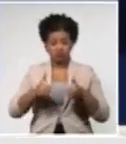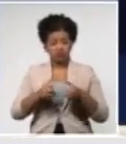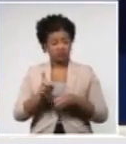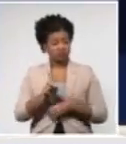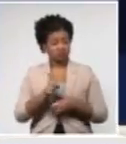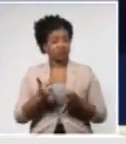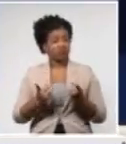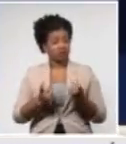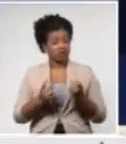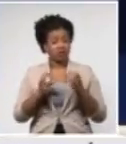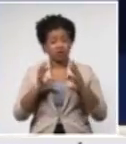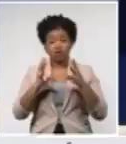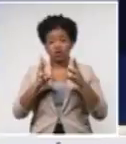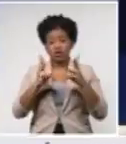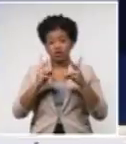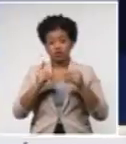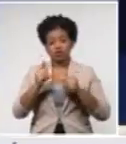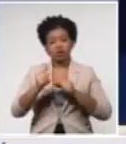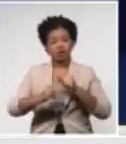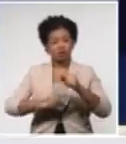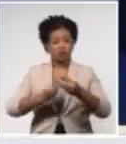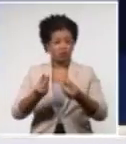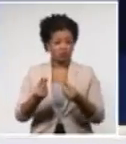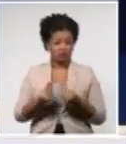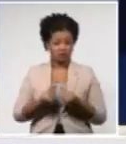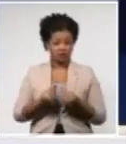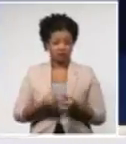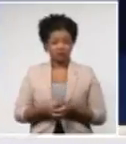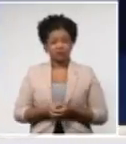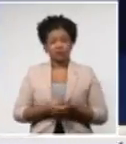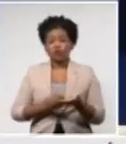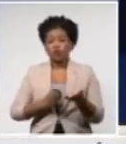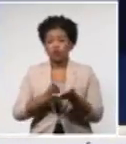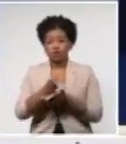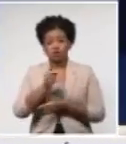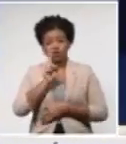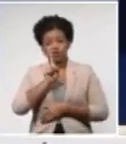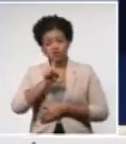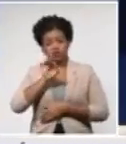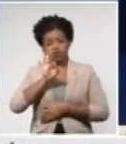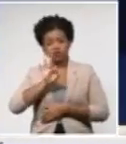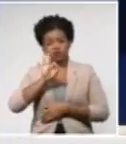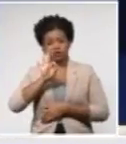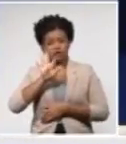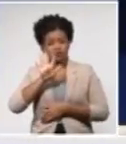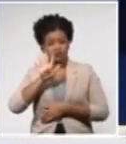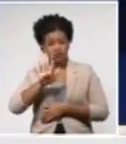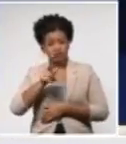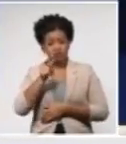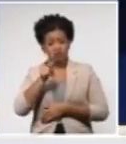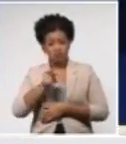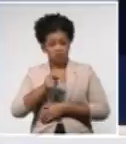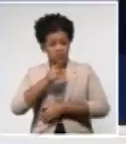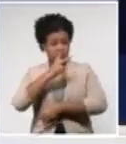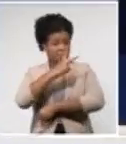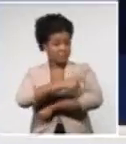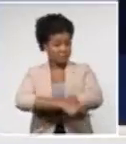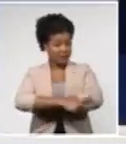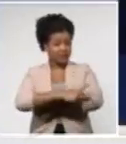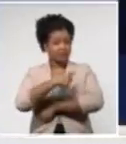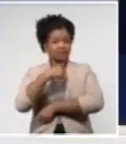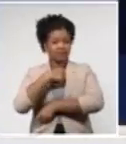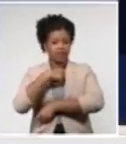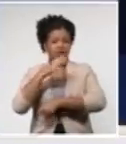and we are now, and that patient is at the Salvador Allende Hospital. In the world,